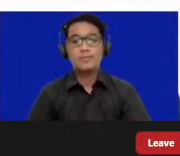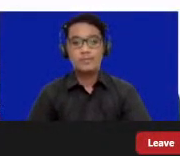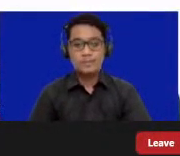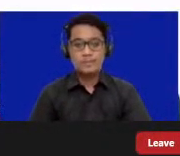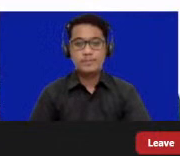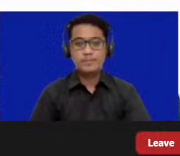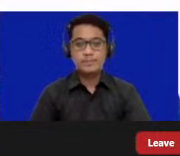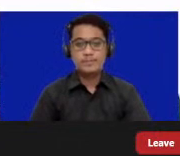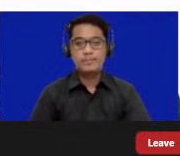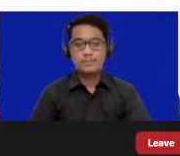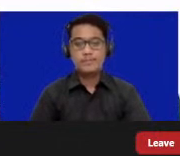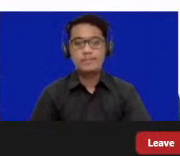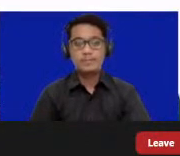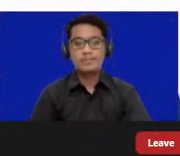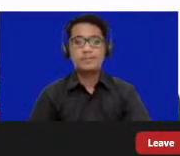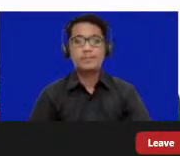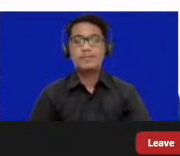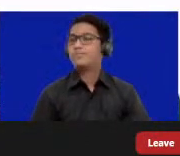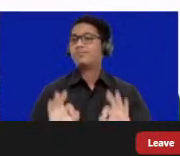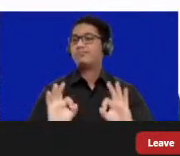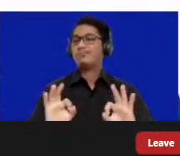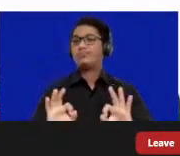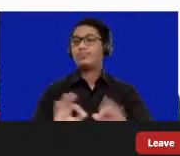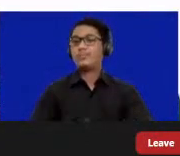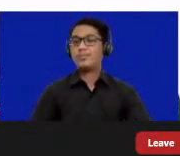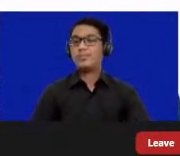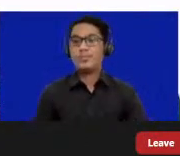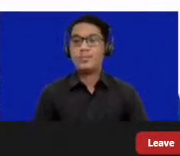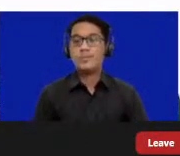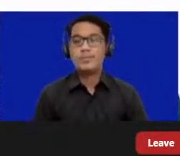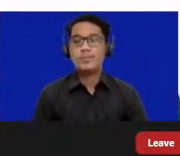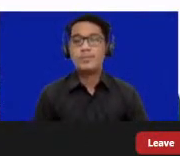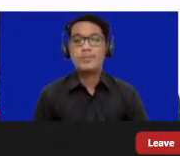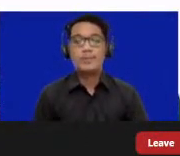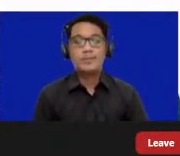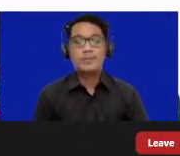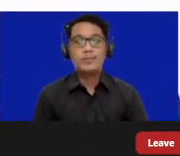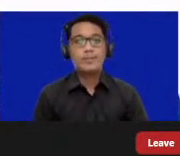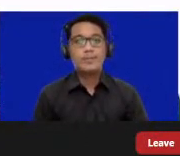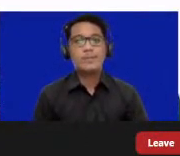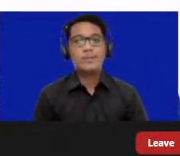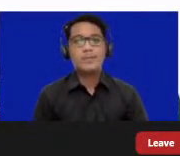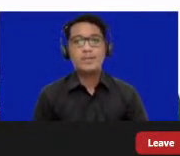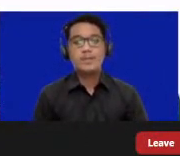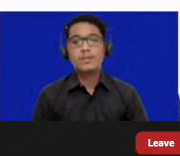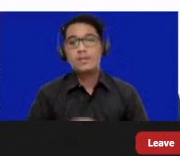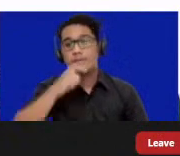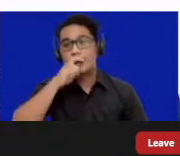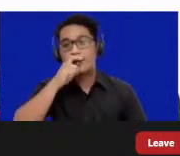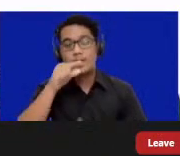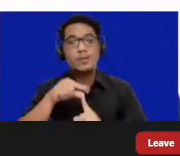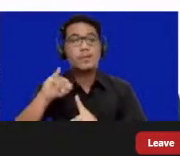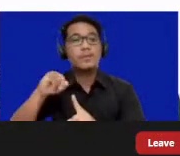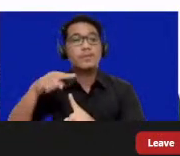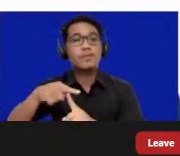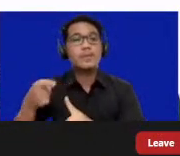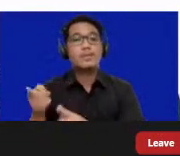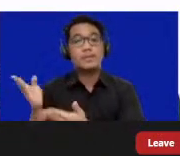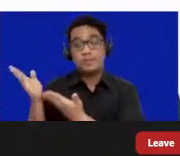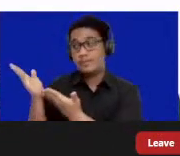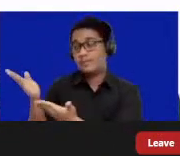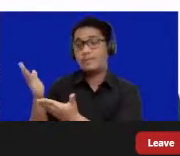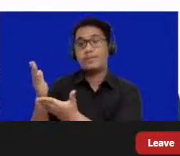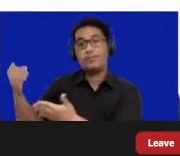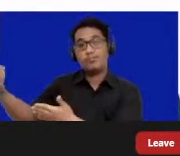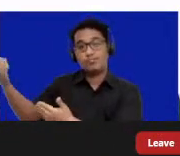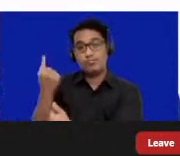Excellent. Mr. Vogten, great to have you here. It's interesting to learn from your opening remarks that